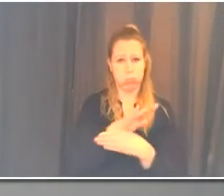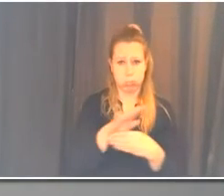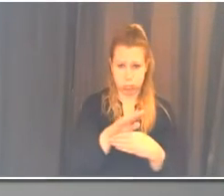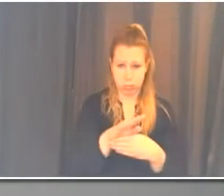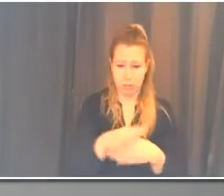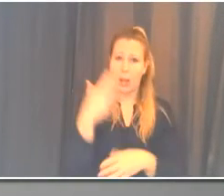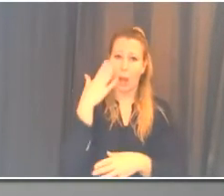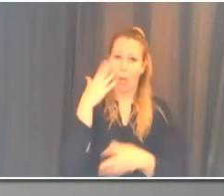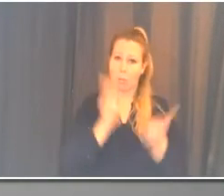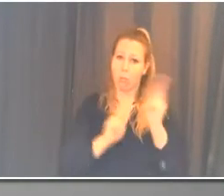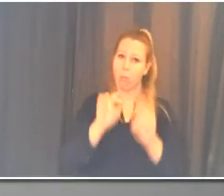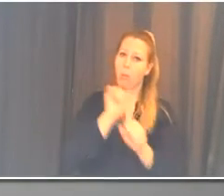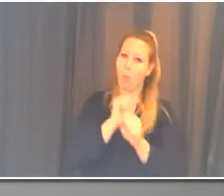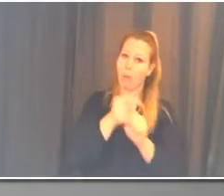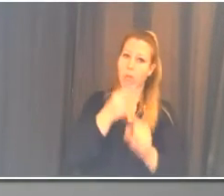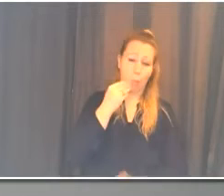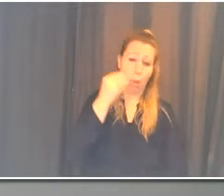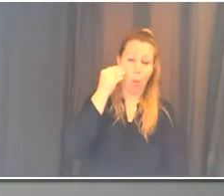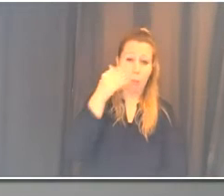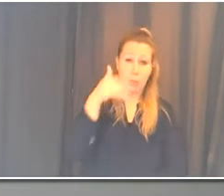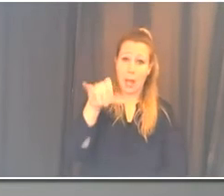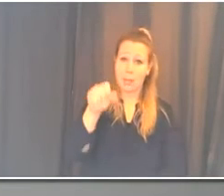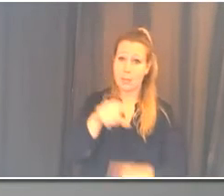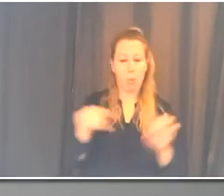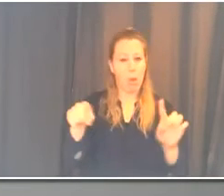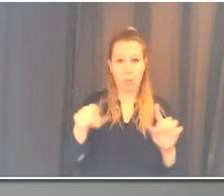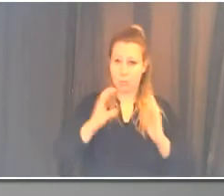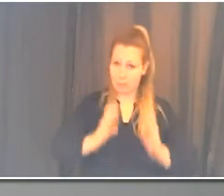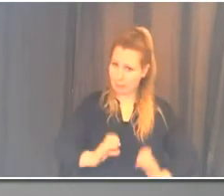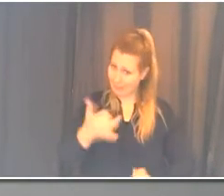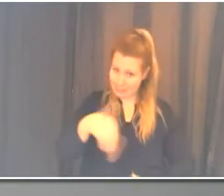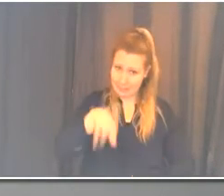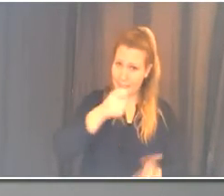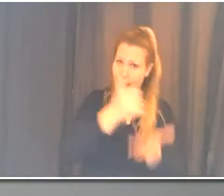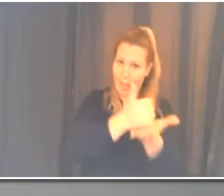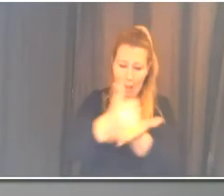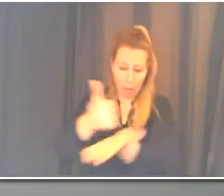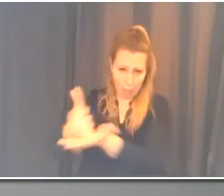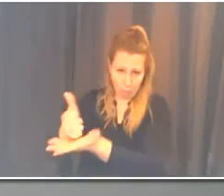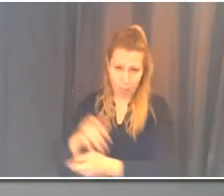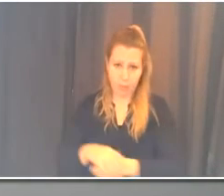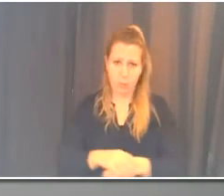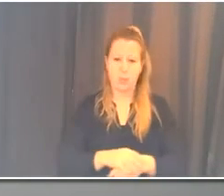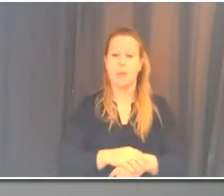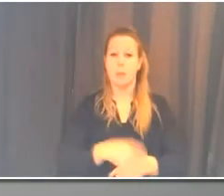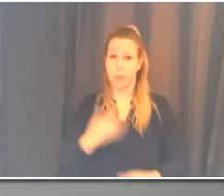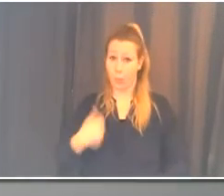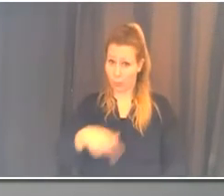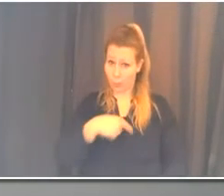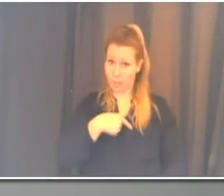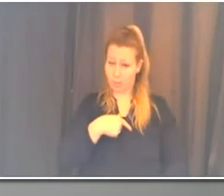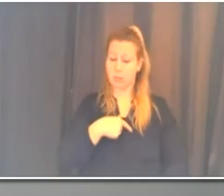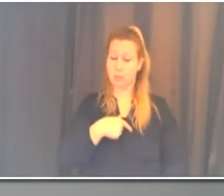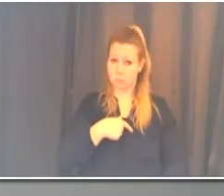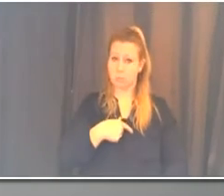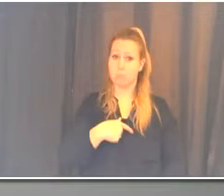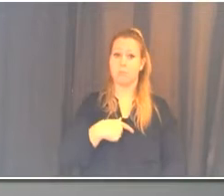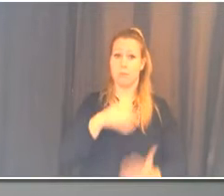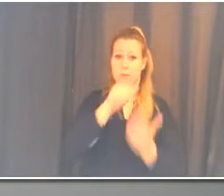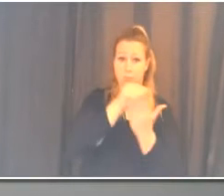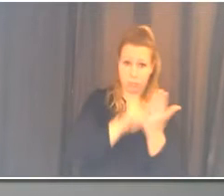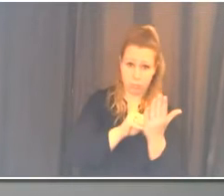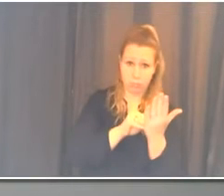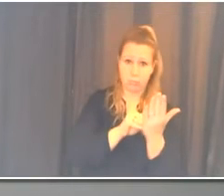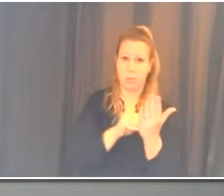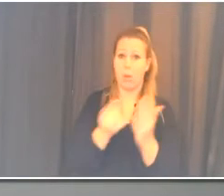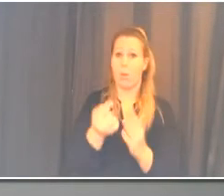she knew that she was going to be going to work and she was deeply afraid because there was a long history of physical violence and she knew she